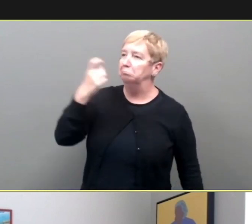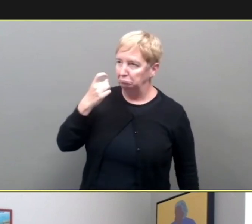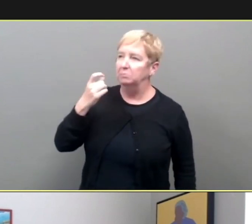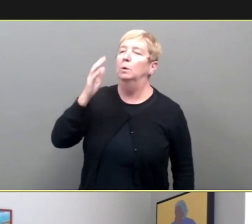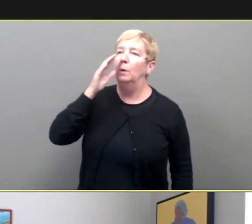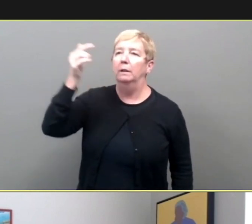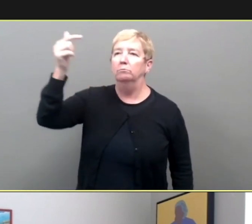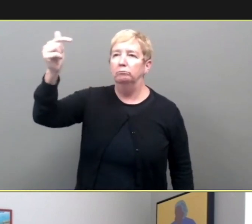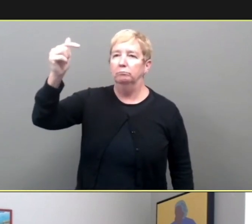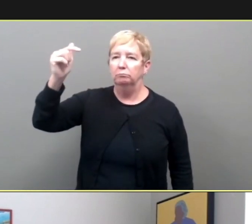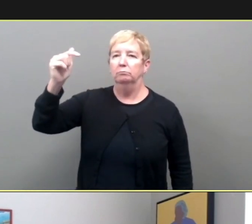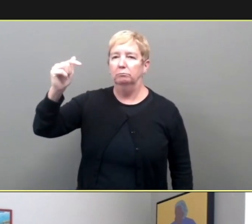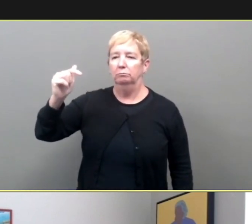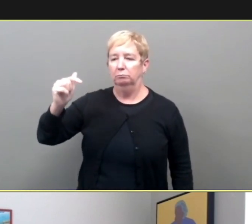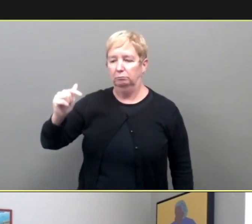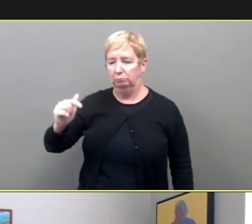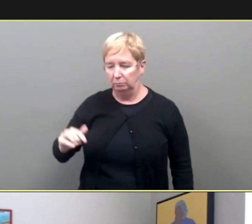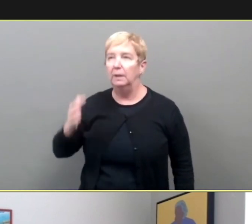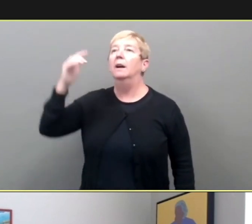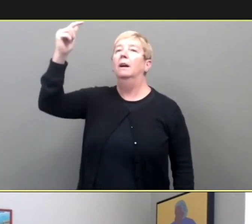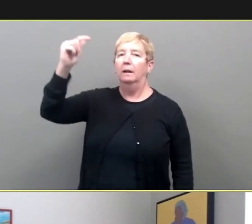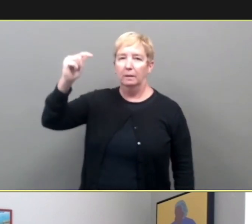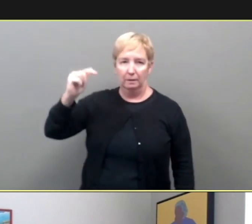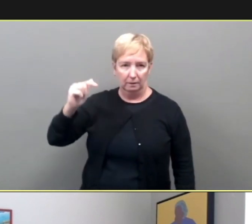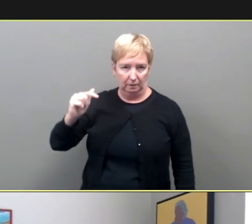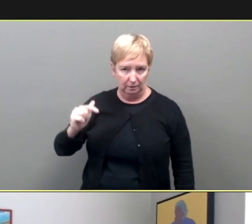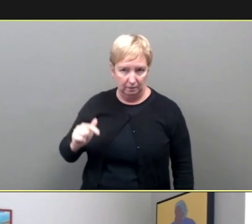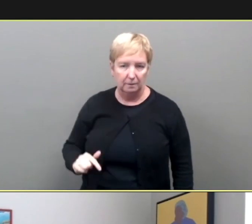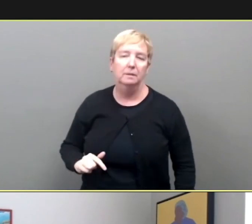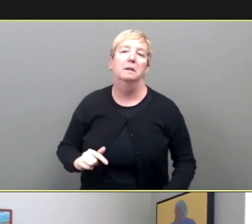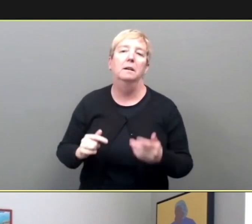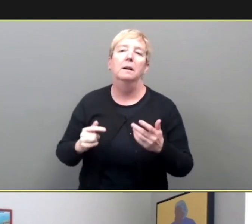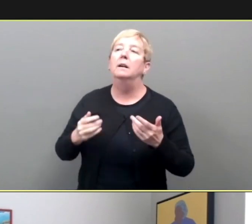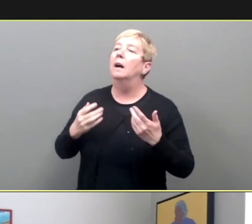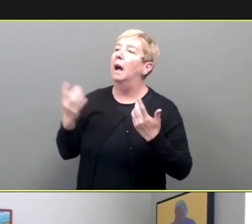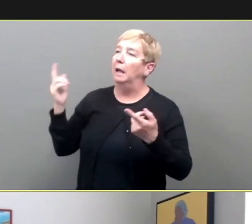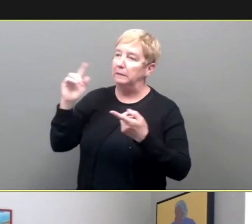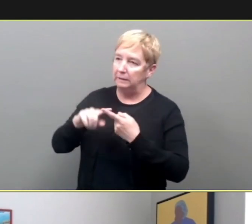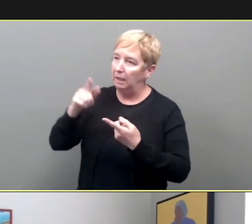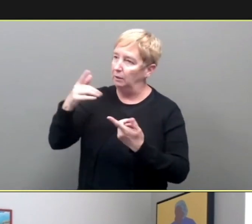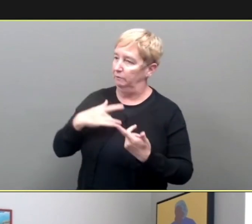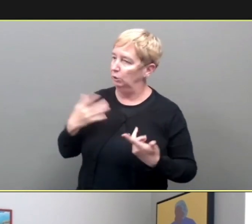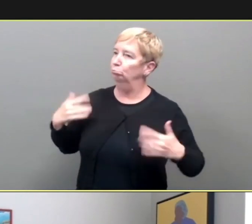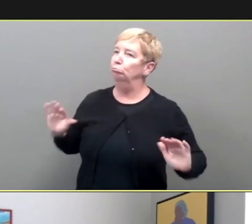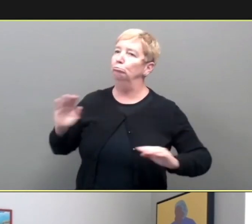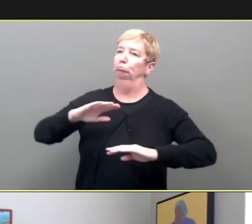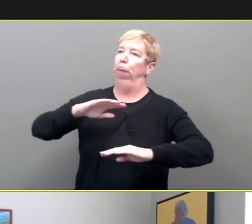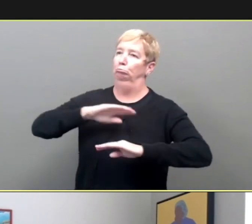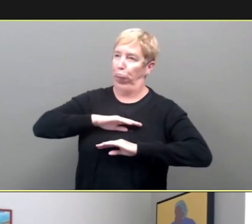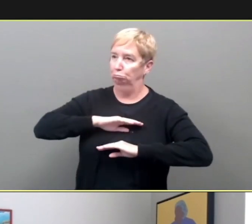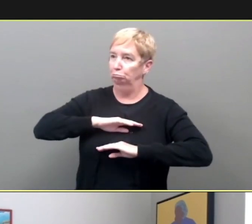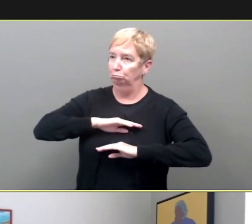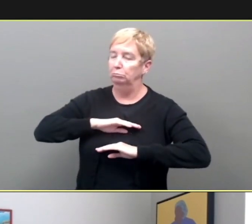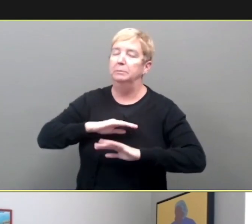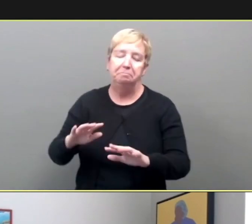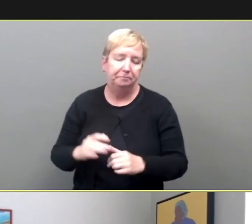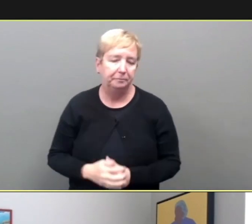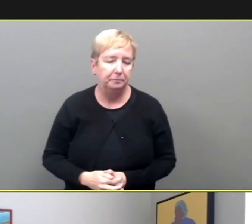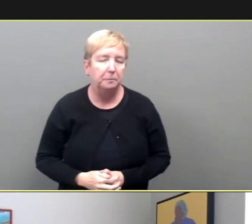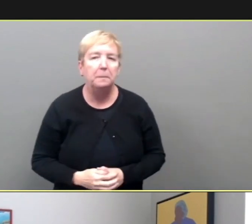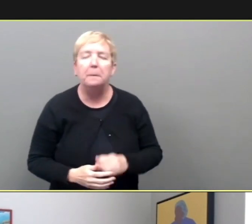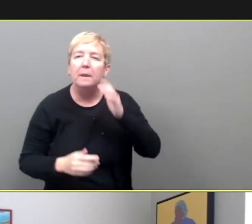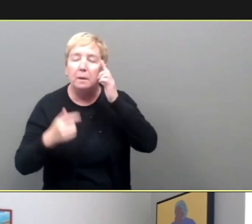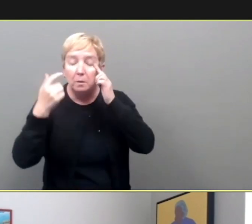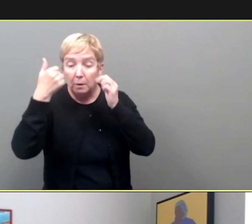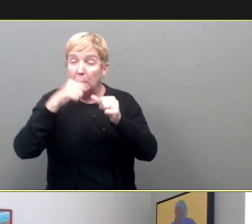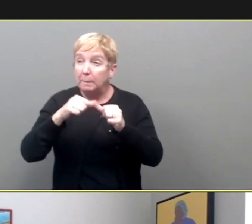crowd of reporters multiple times until everybody's had a chance to ask all the questions they have. And then one final note, if you have a